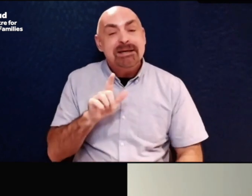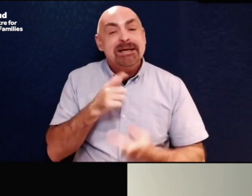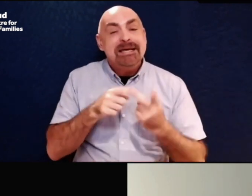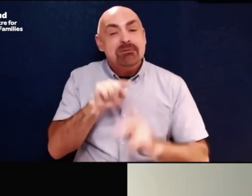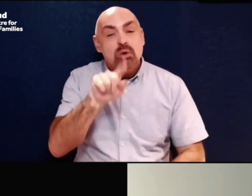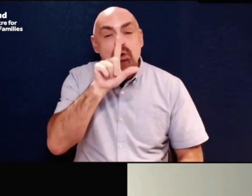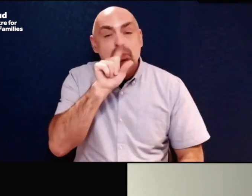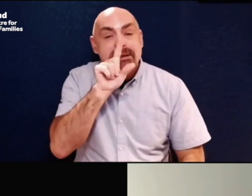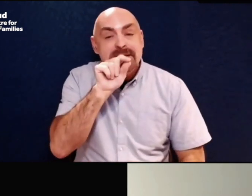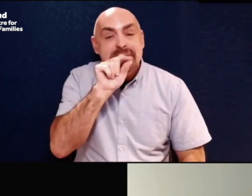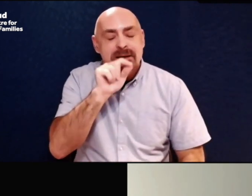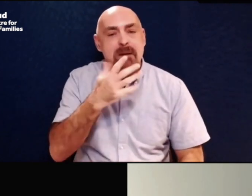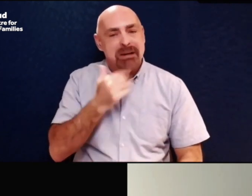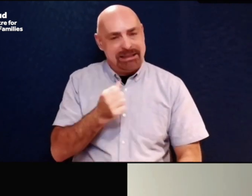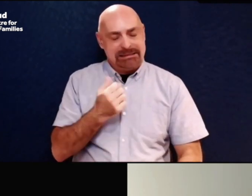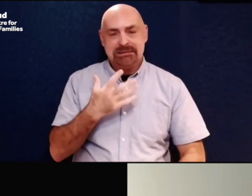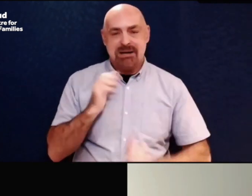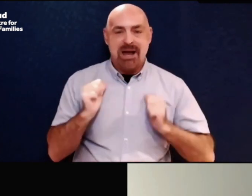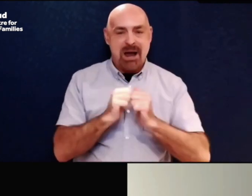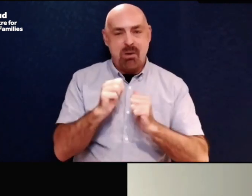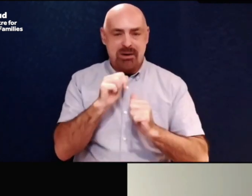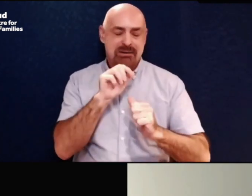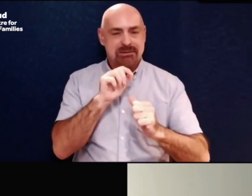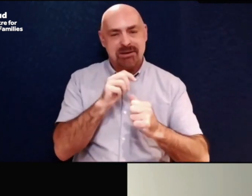us, please use our handle